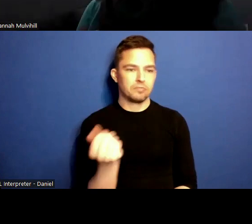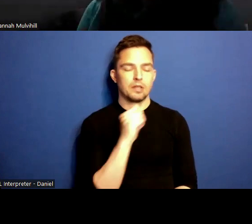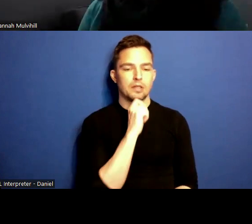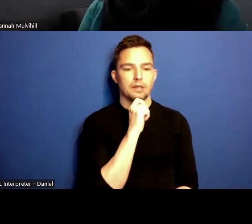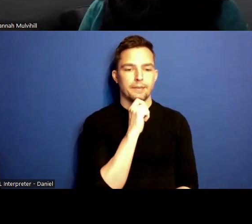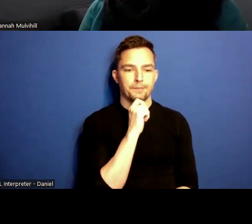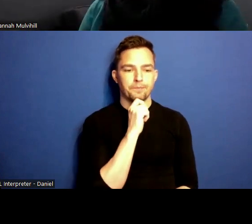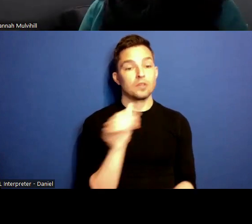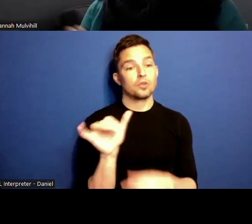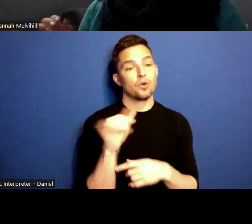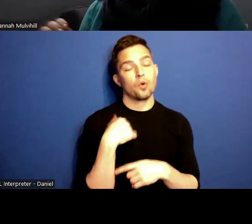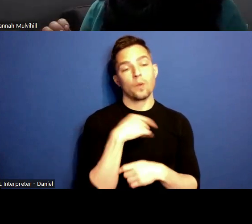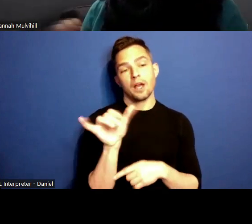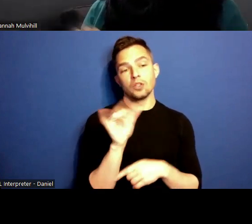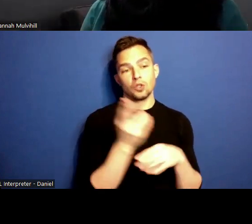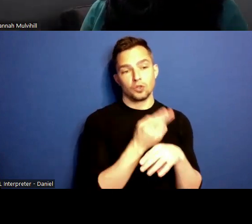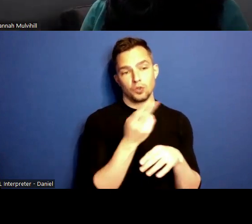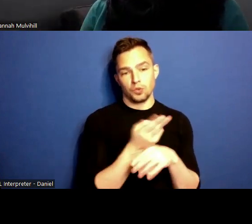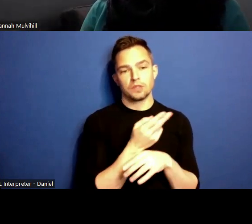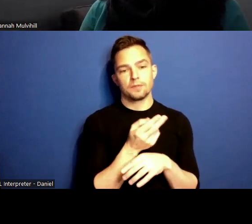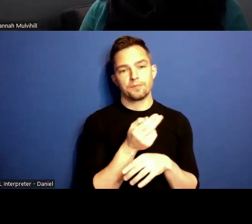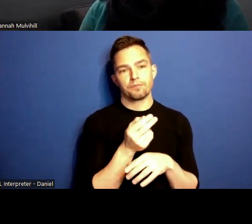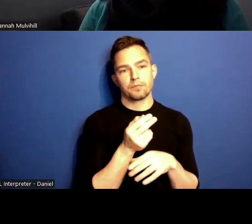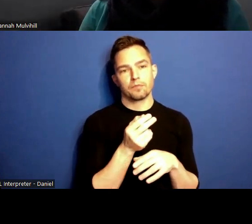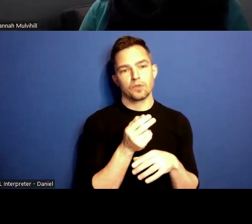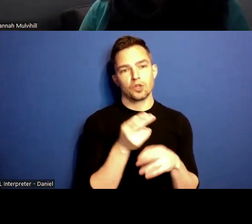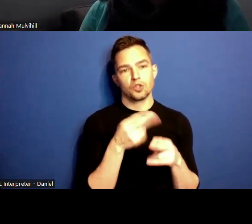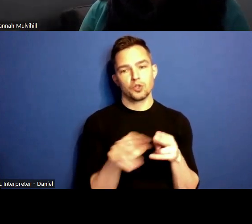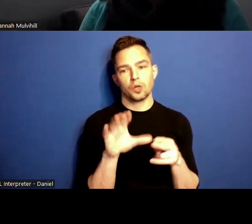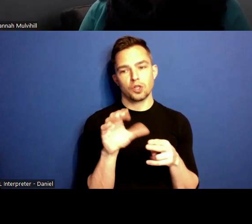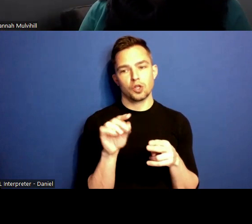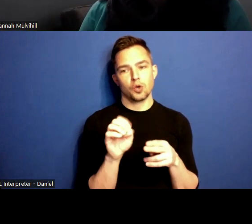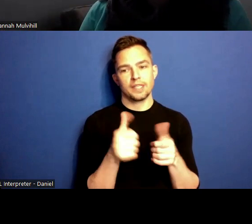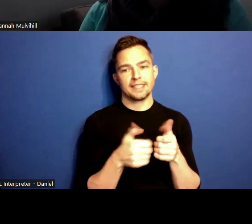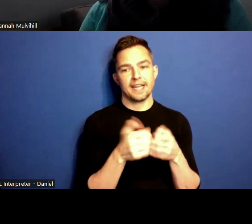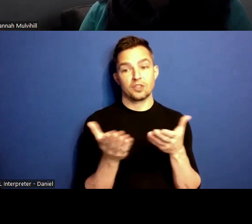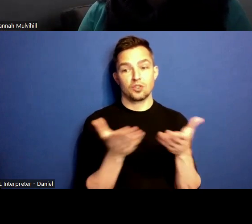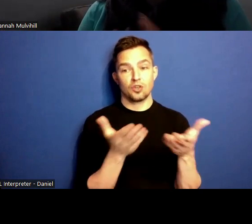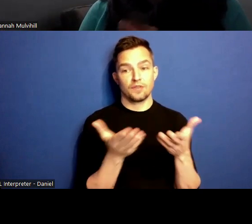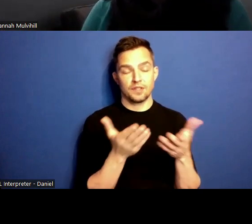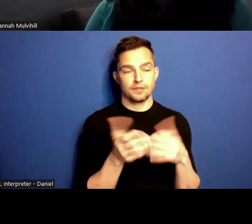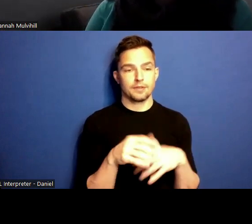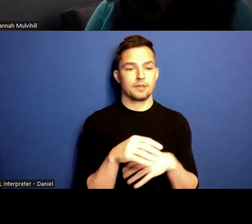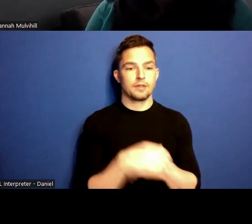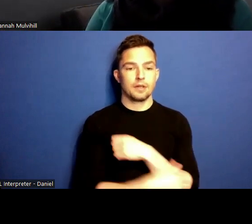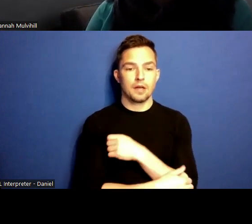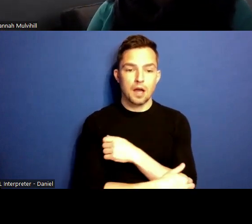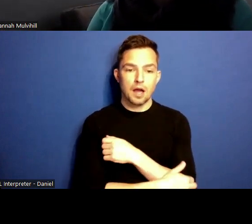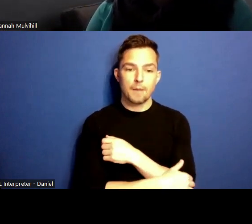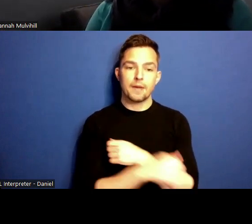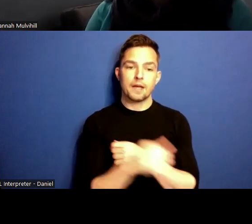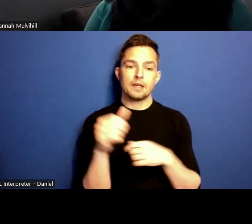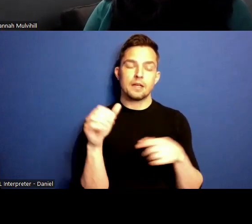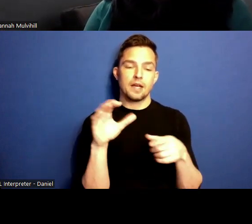So we were also utilizing a short code texting service, a cloud-based phone service, and online chat